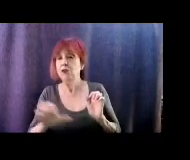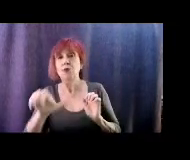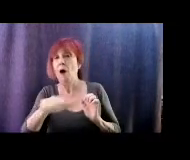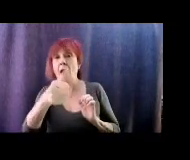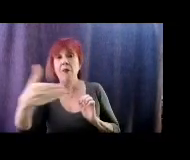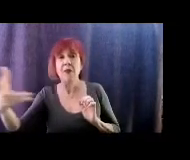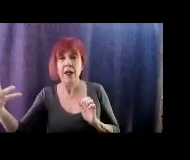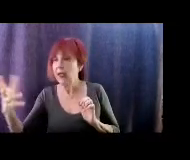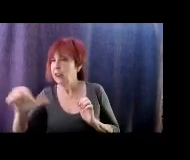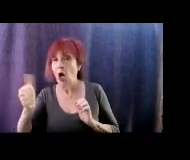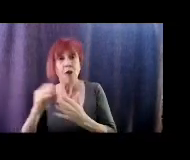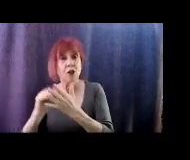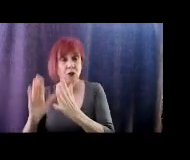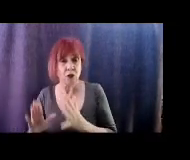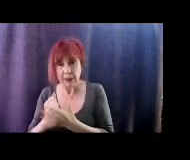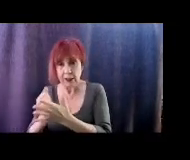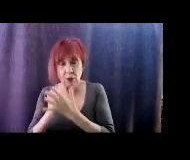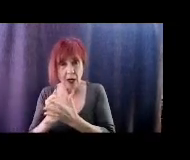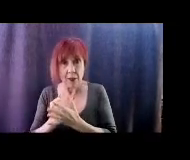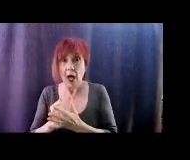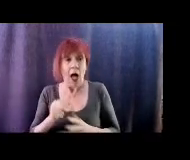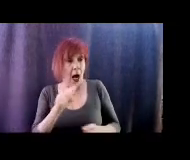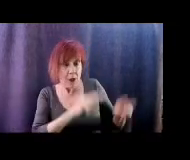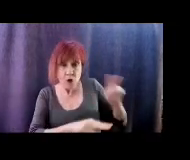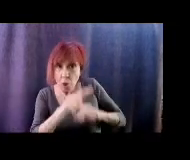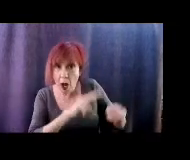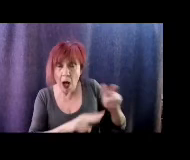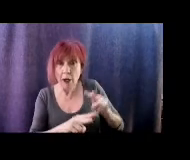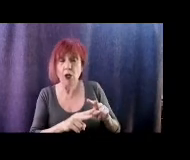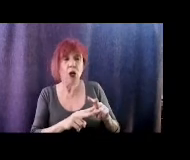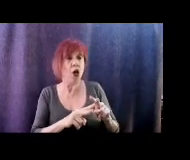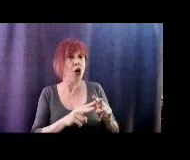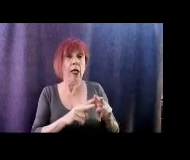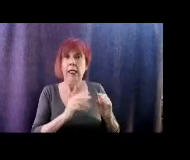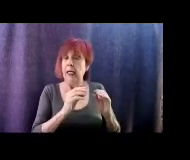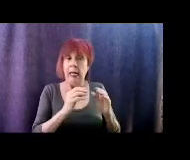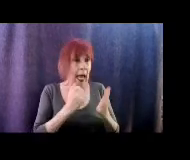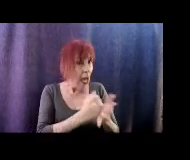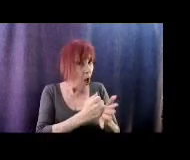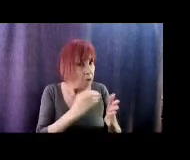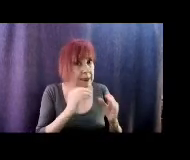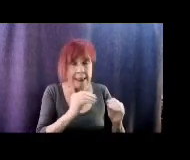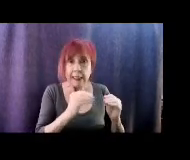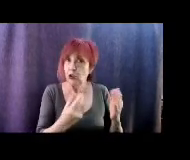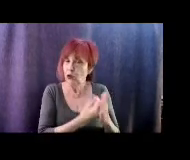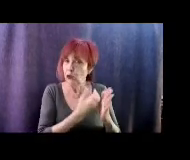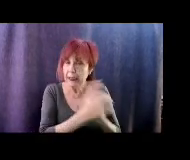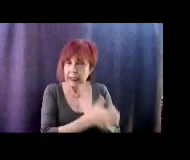your other students. And you monitor and you update and you teach any new skills that might be required along the way.